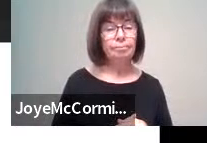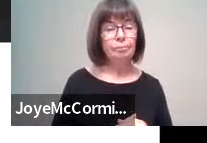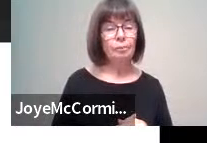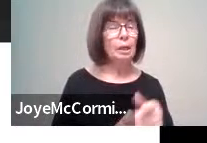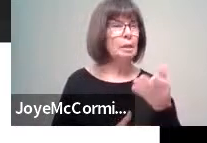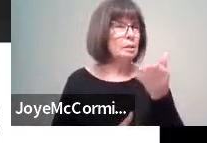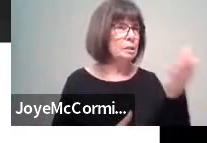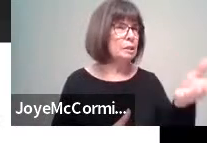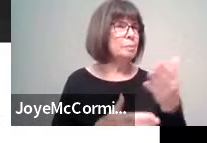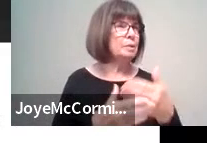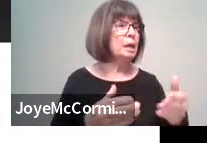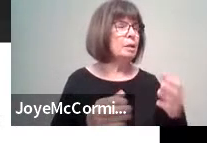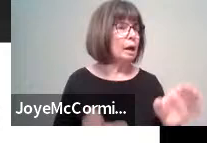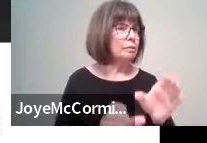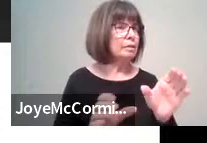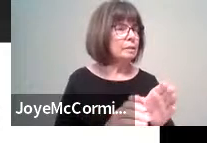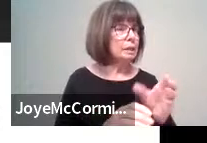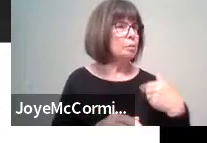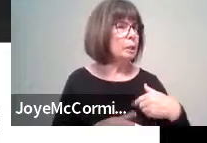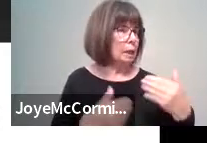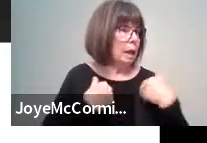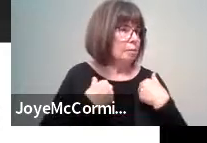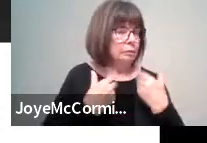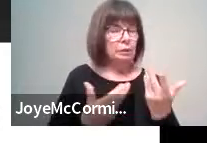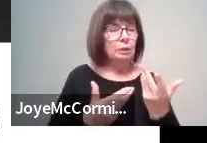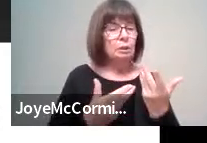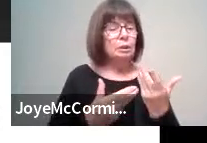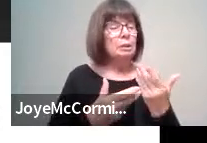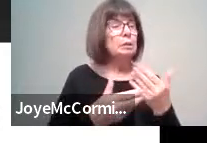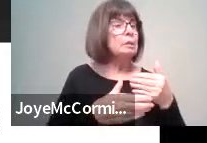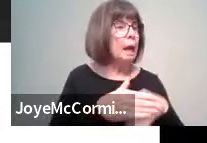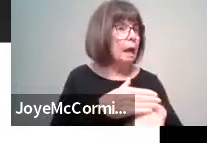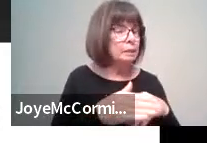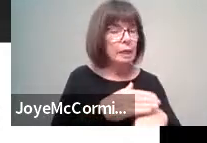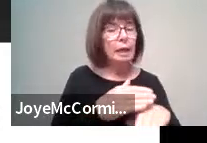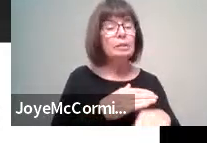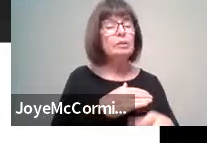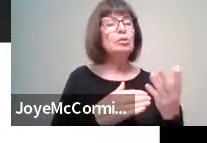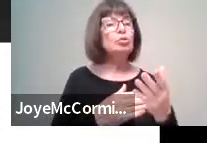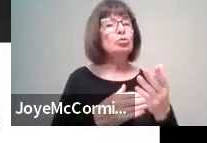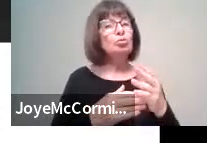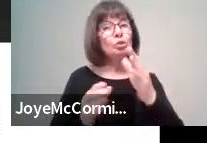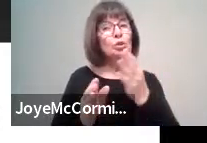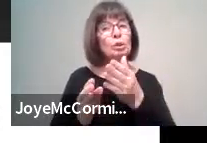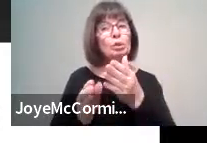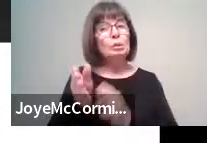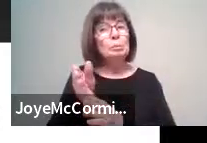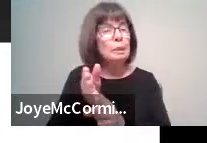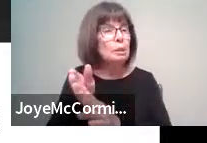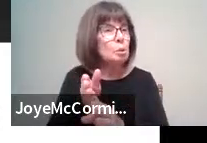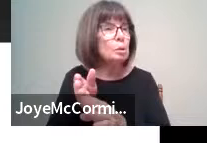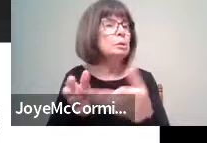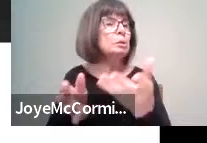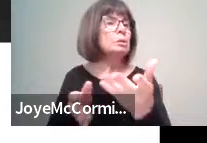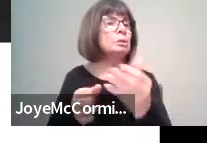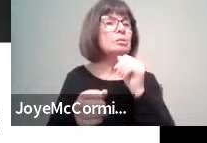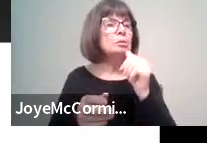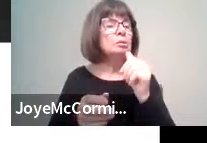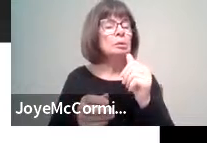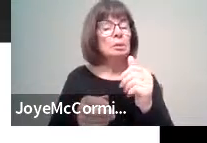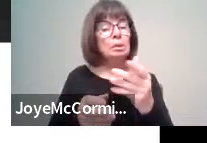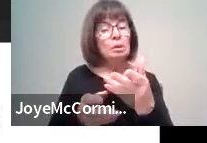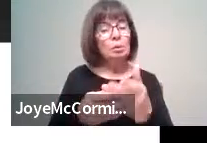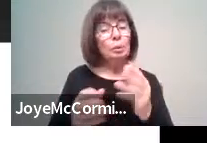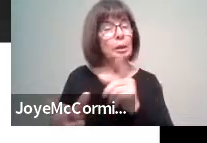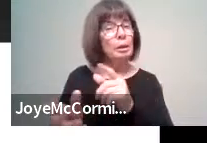these are some of the other activities that we're doing right now. So access to treatments for underserved communities work group. So we meet on a regular basis,